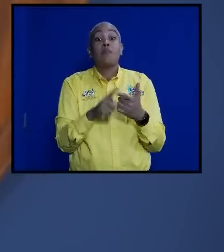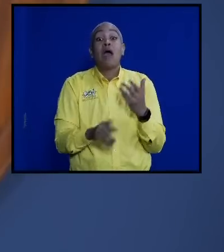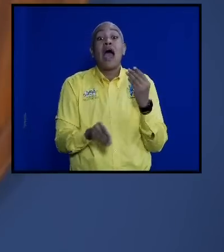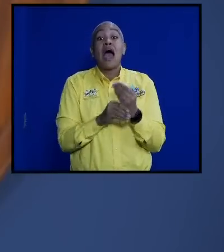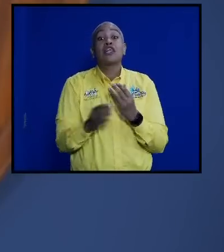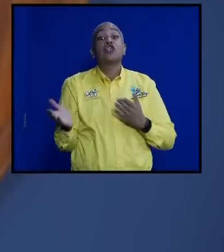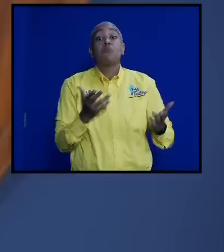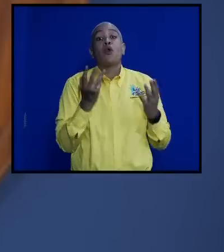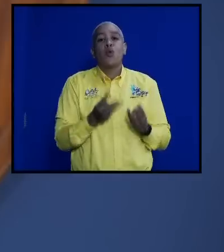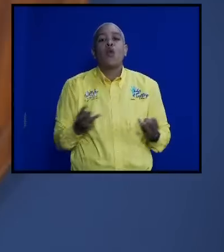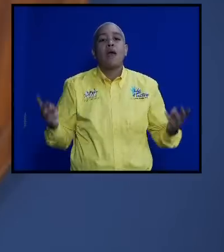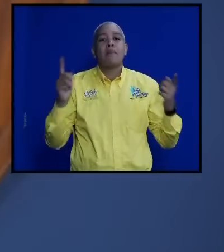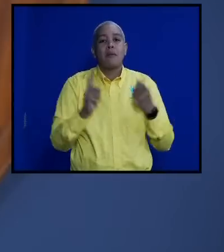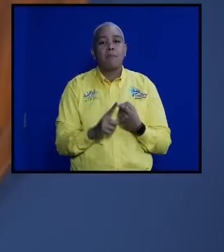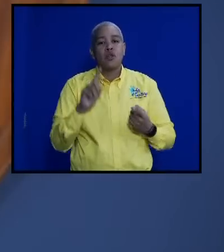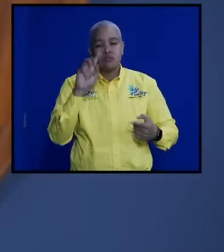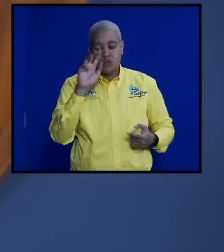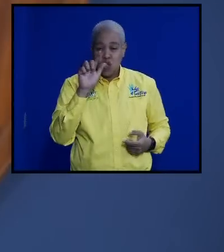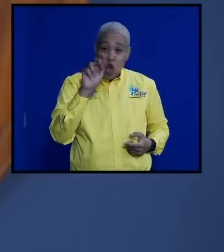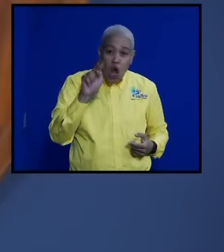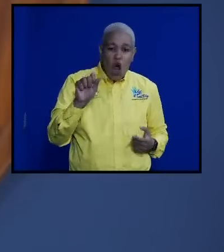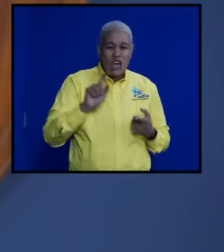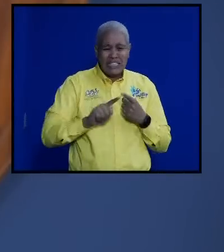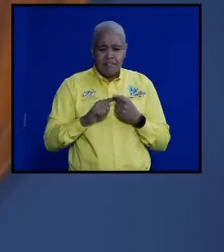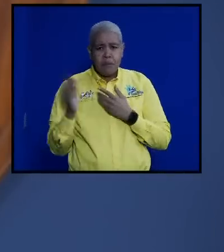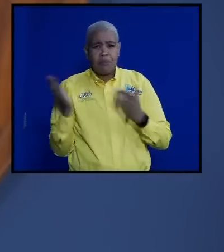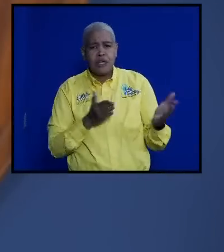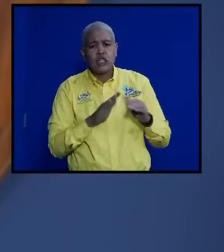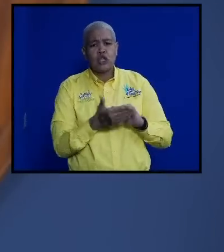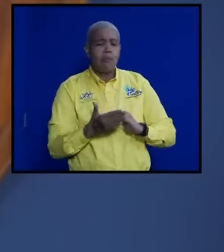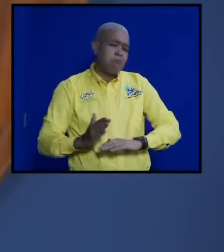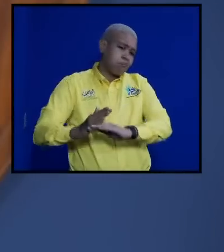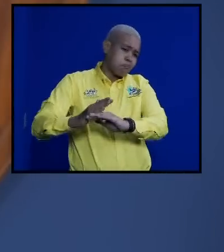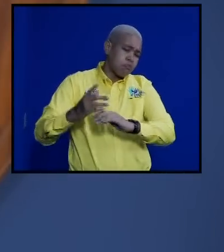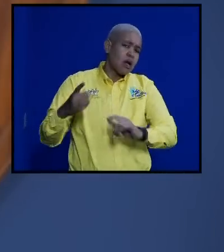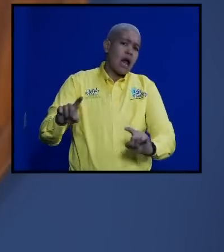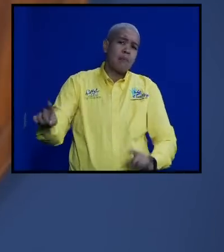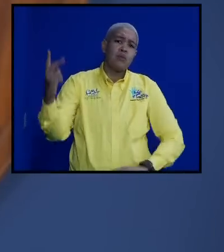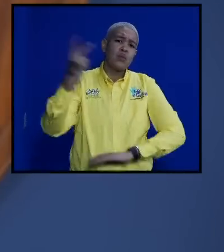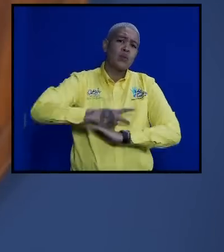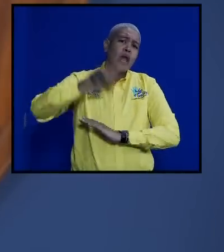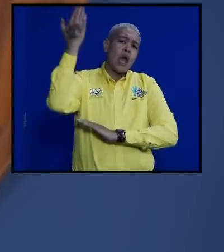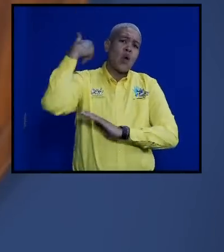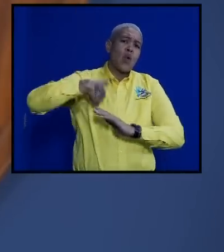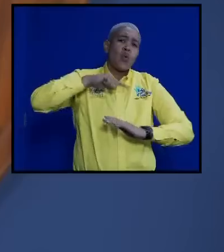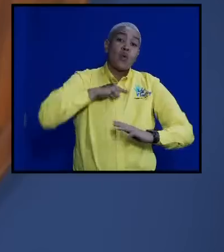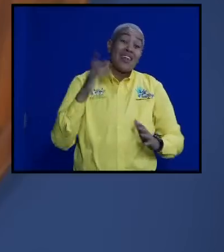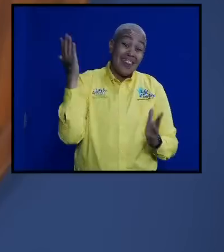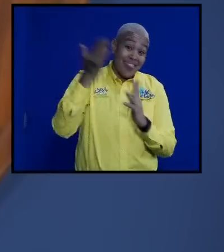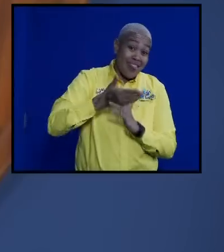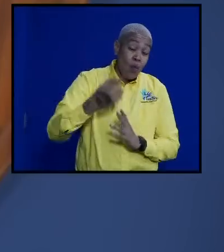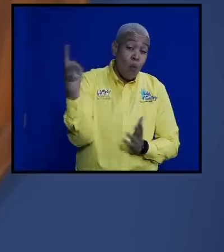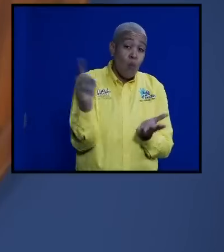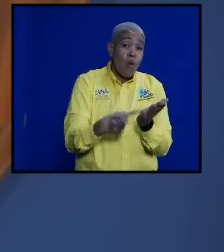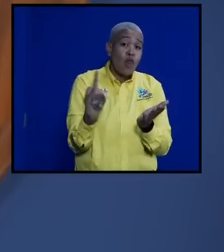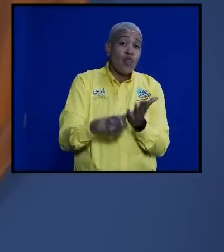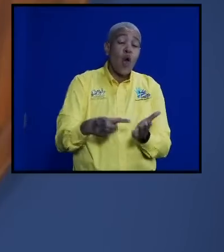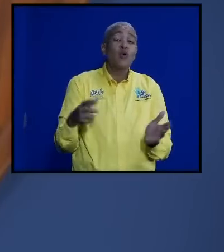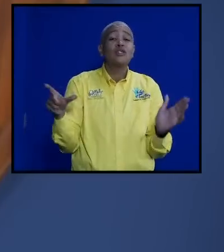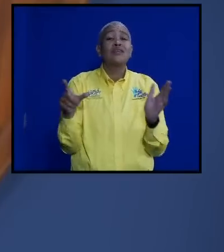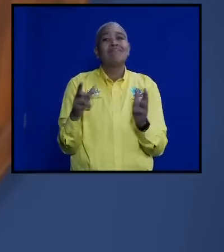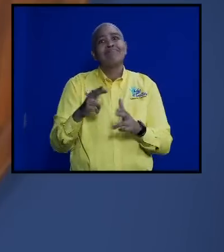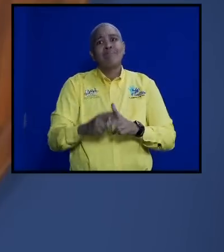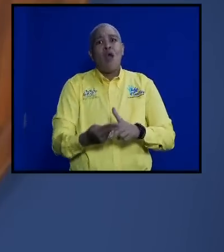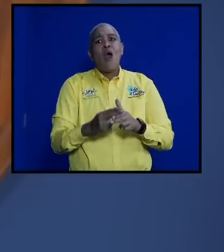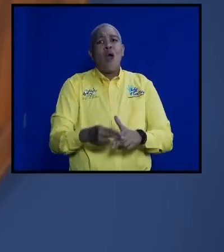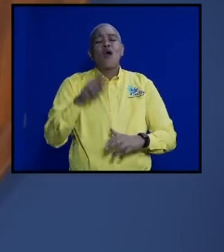traffic weapons and ammunition into our spaces. We also just 2 days ago intercepted over 1,000 pounds of cocaine recovered through the